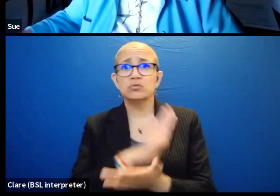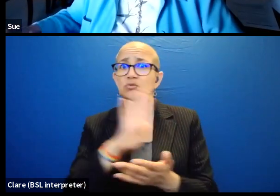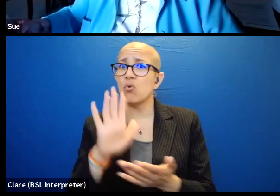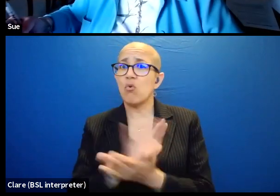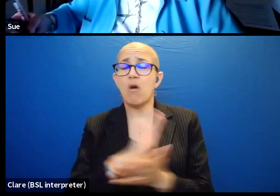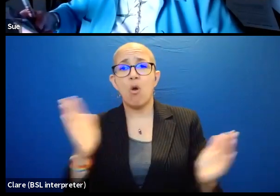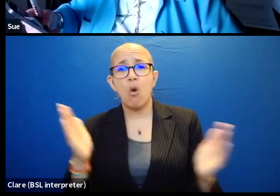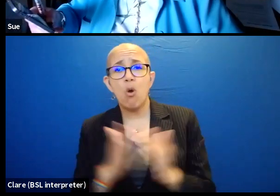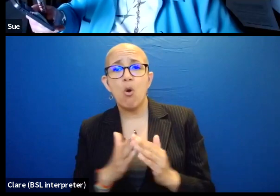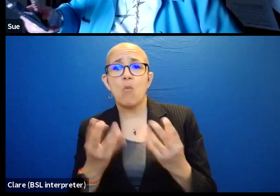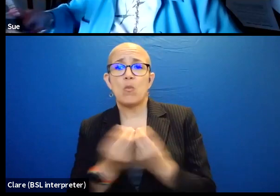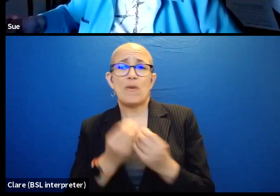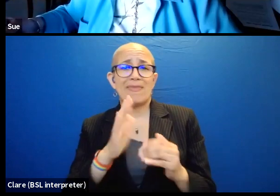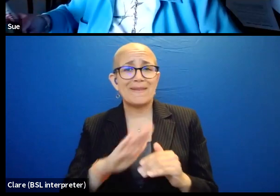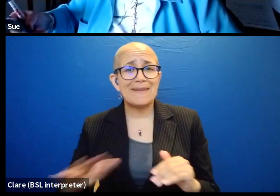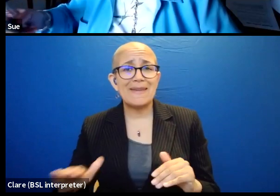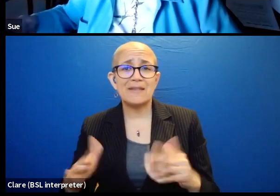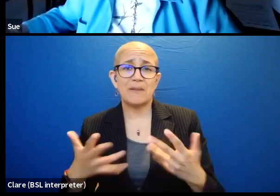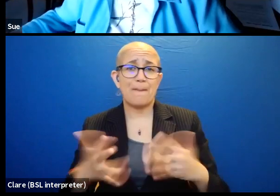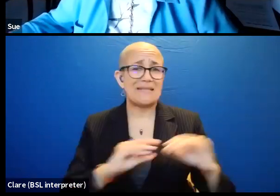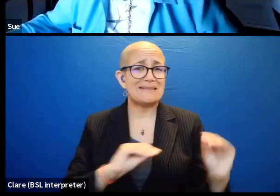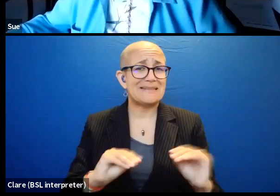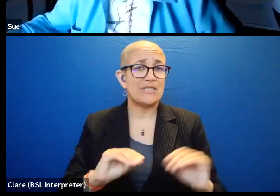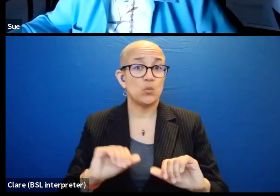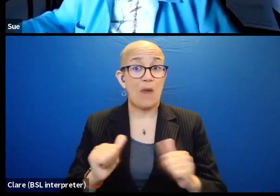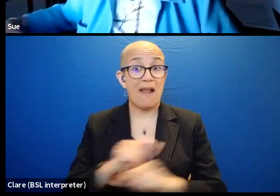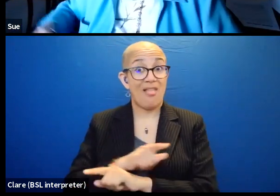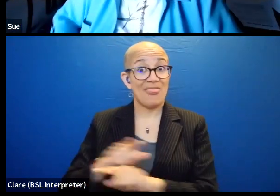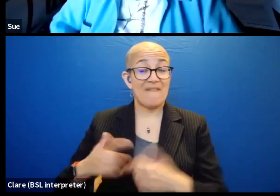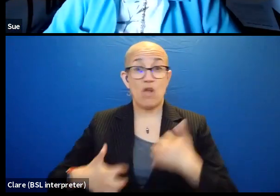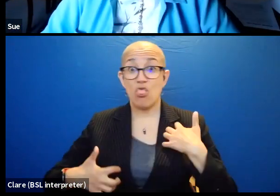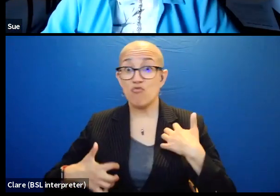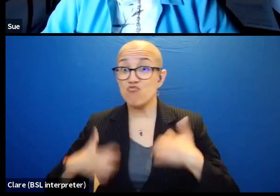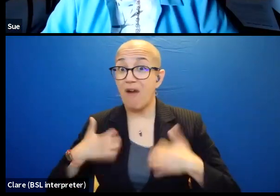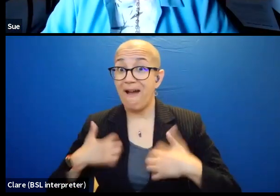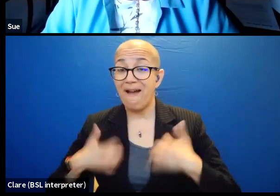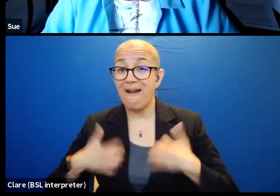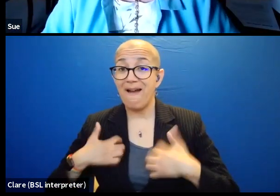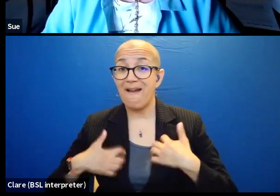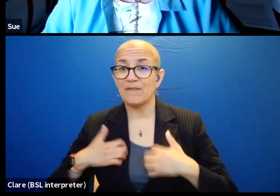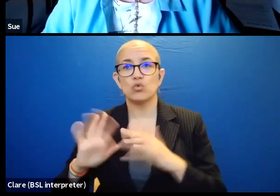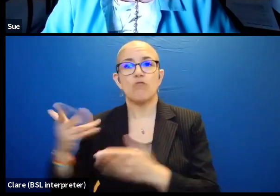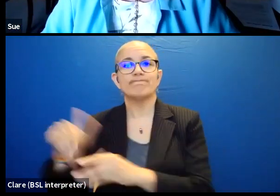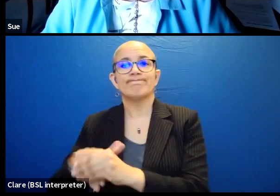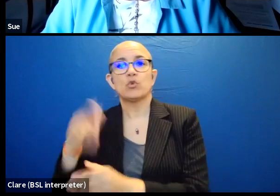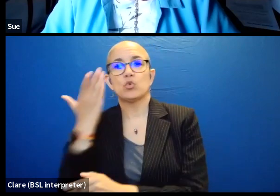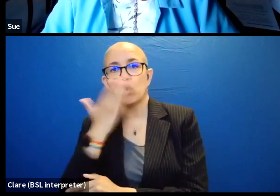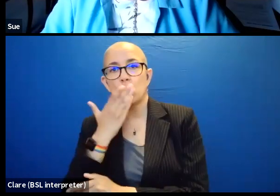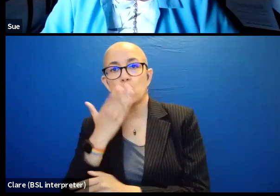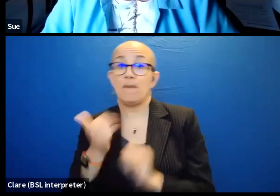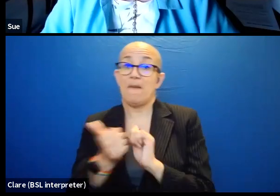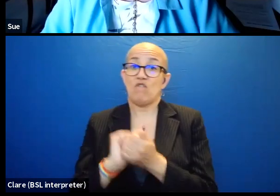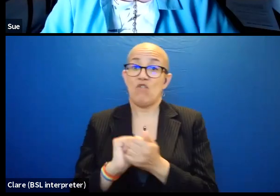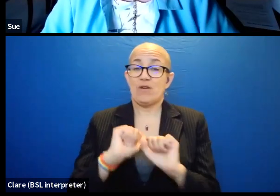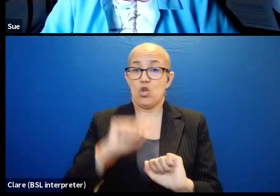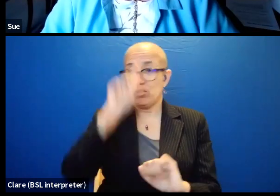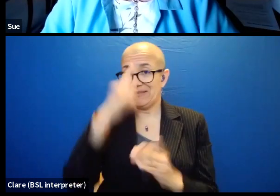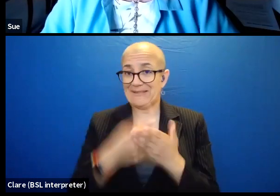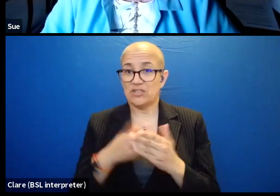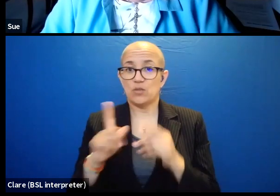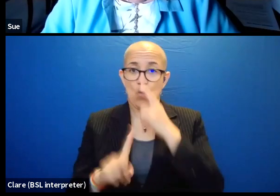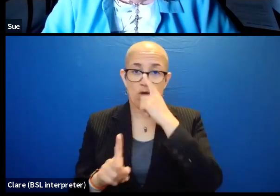and she's been teaching them really well, and actually they've thrived when they haven't been in that school. And her own decision for them is that it's